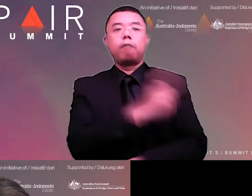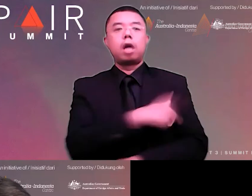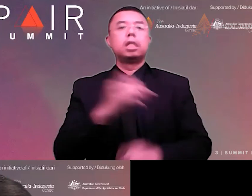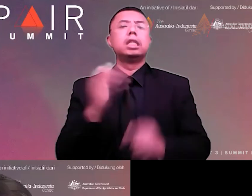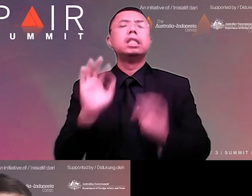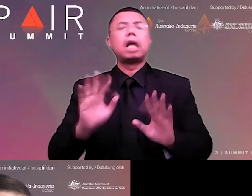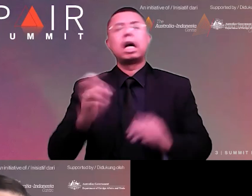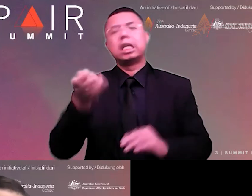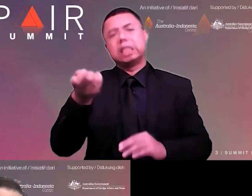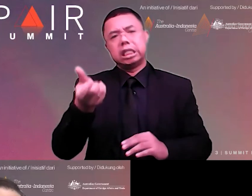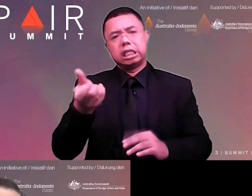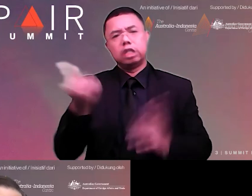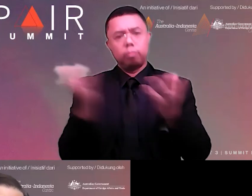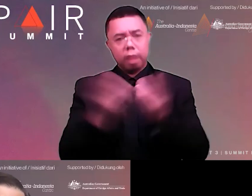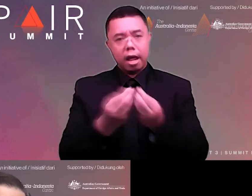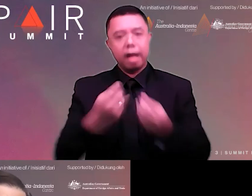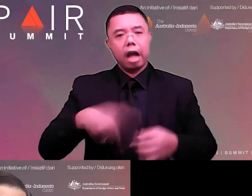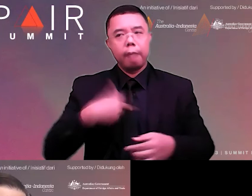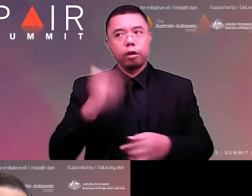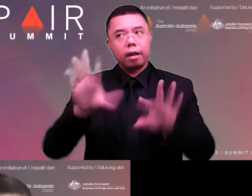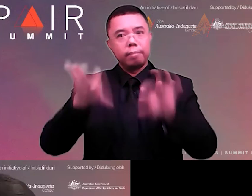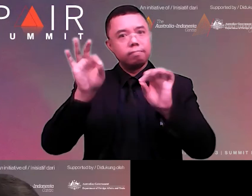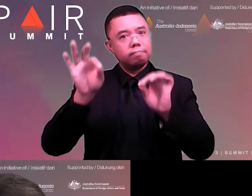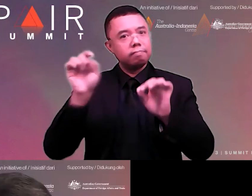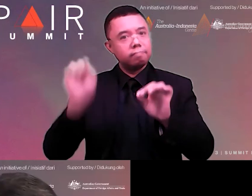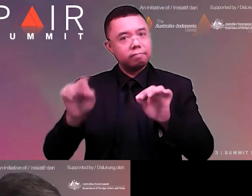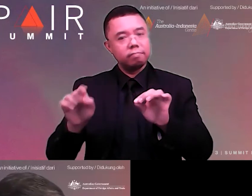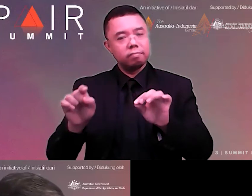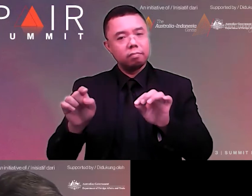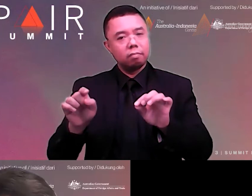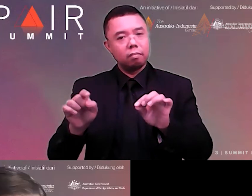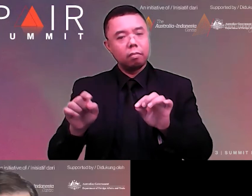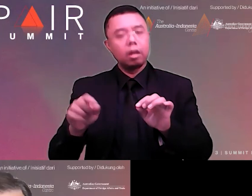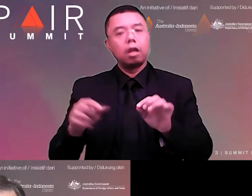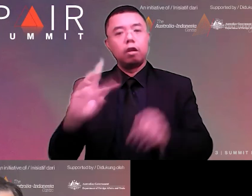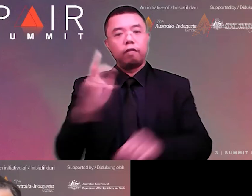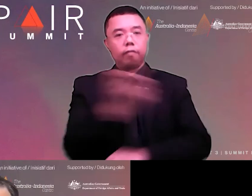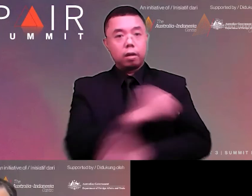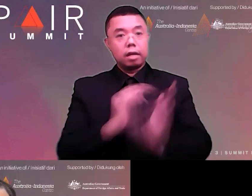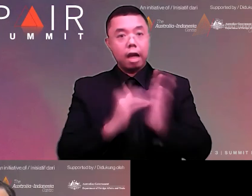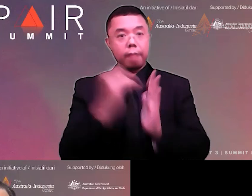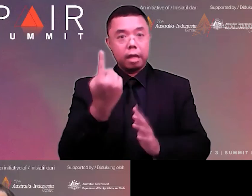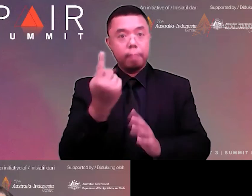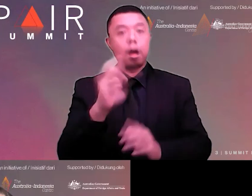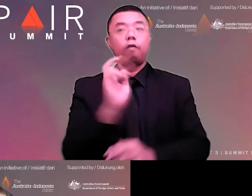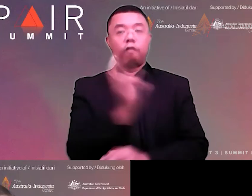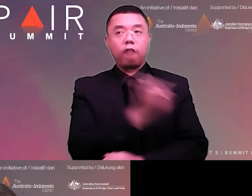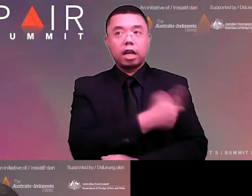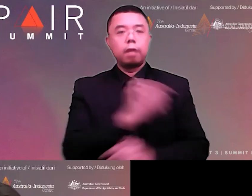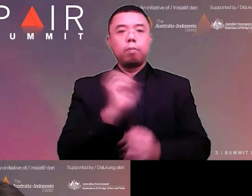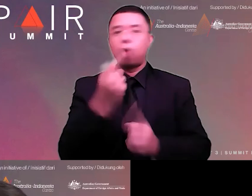that first vaccination rates started to have a positive effect once you got into double-digit rates